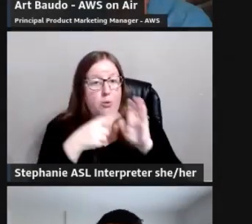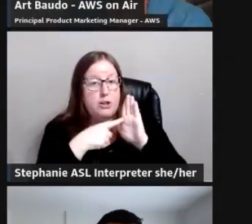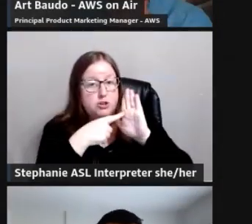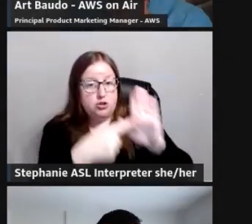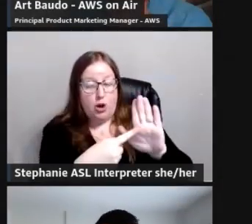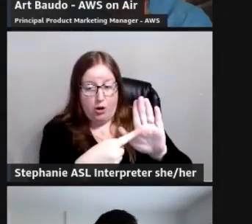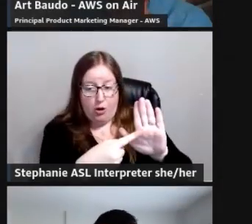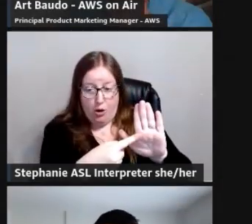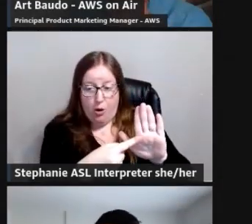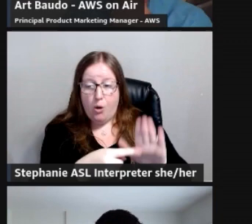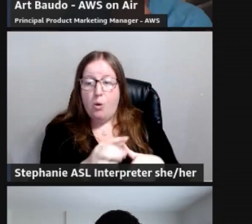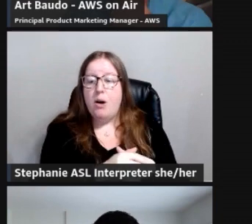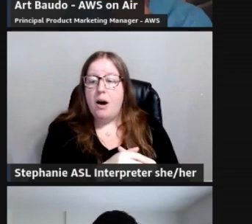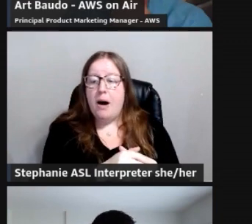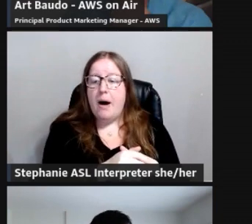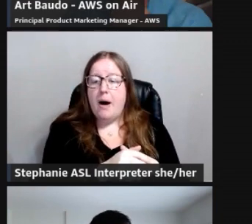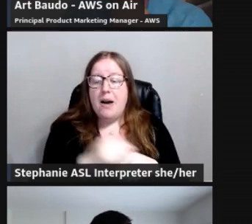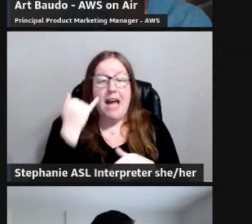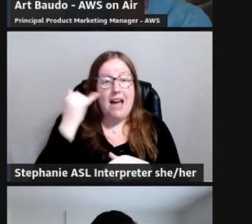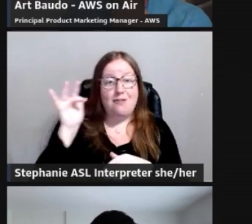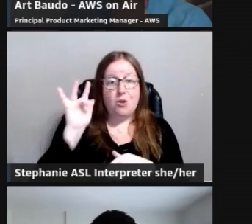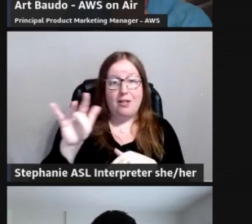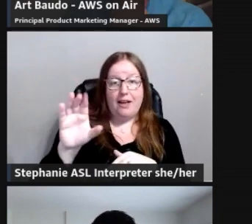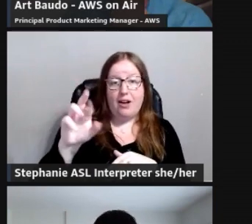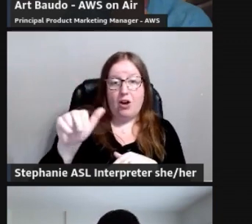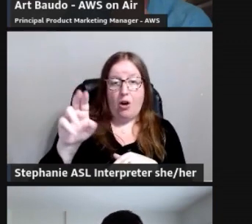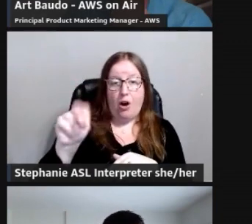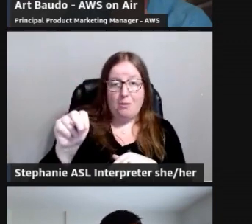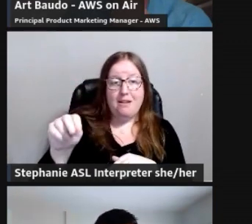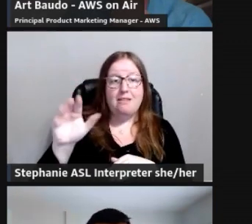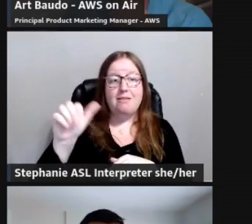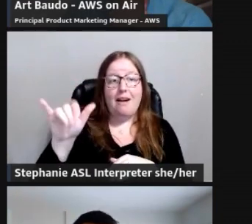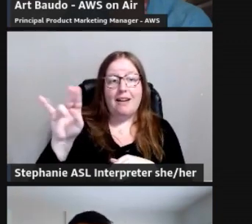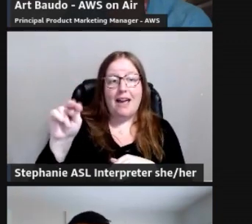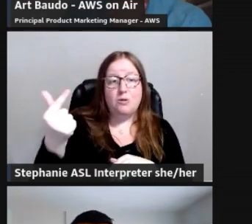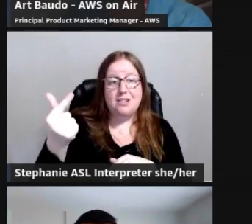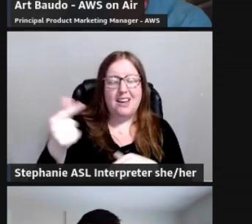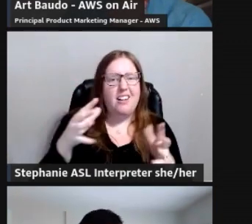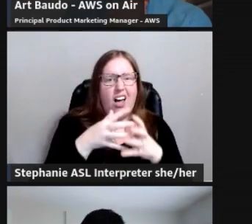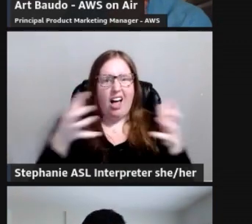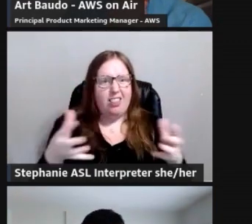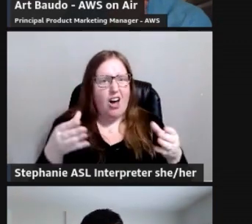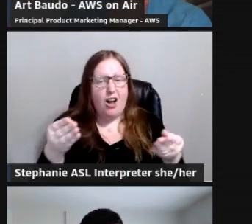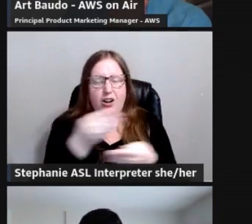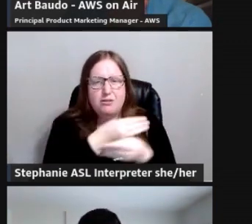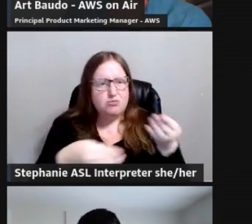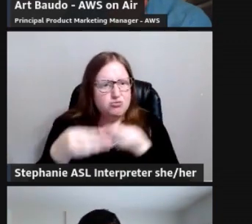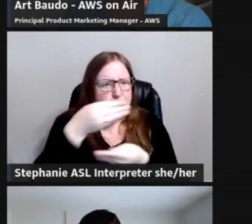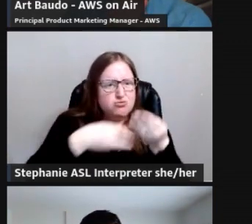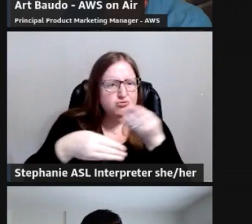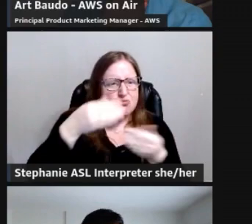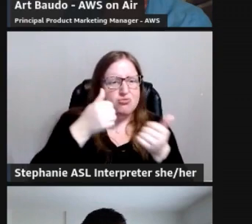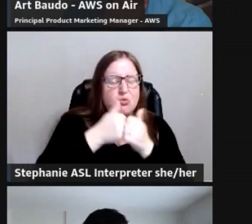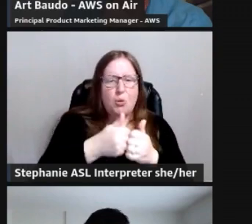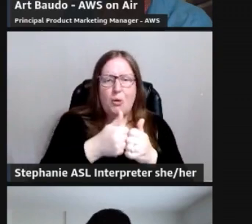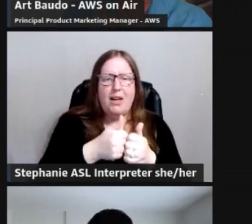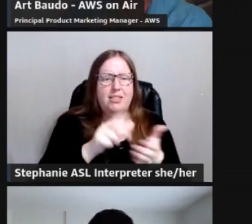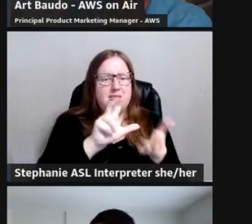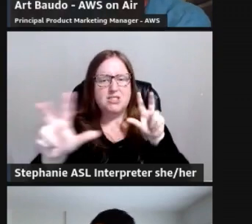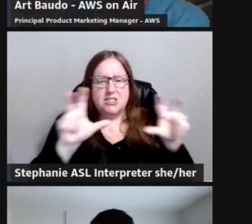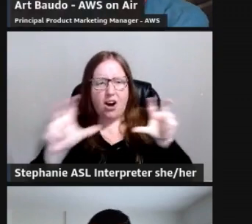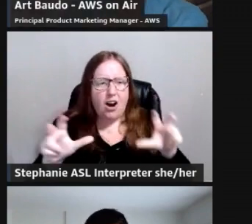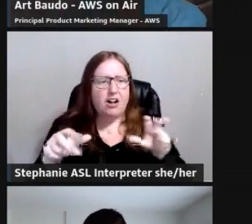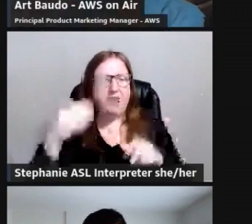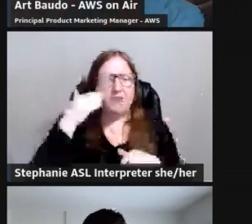some visibility here is if you click on carbon accounting, there's a lot of movement in the market right now with folks needing